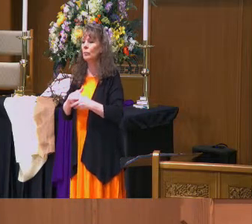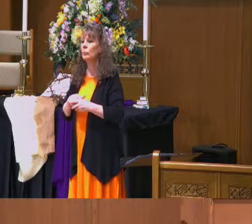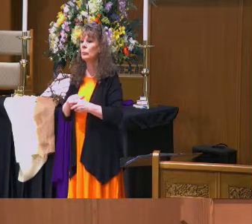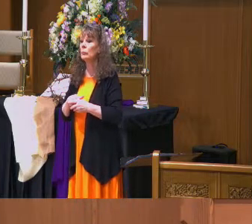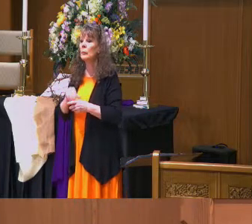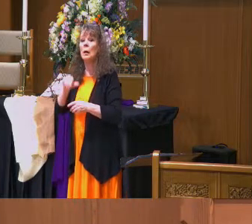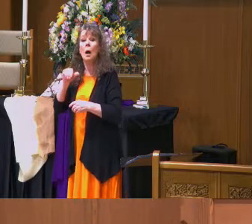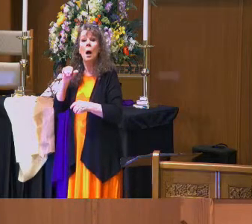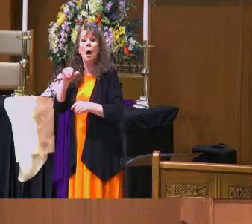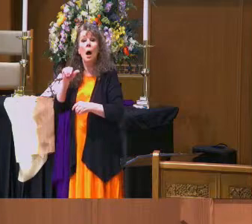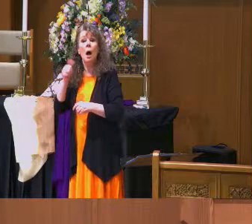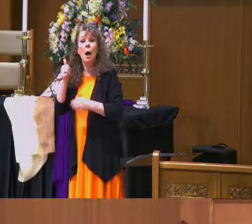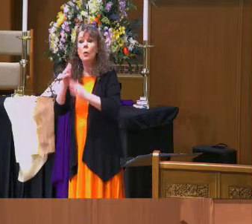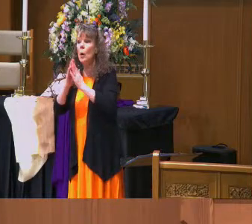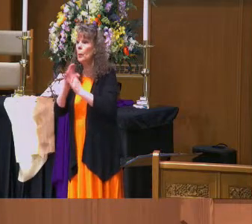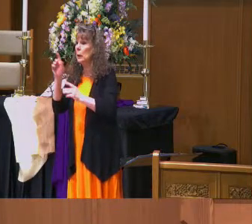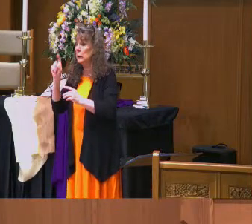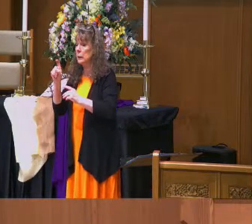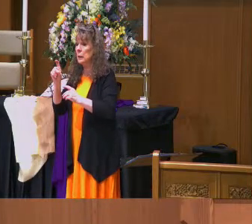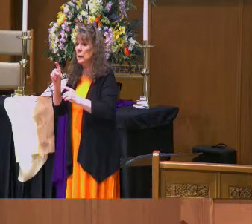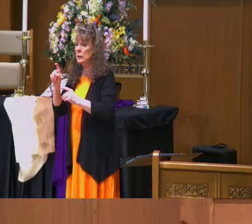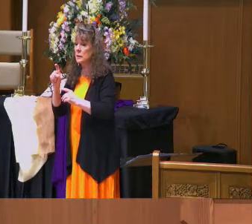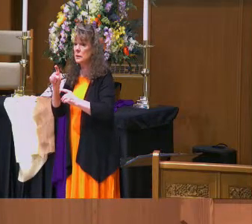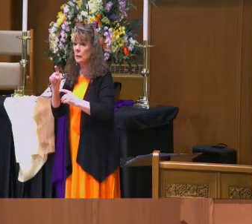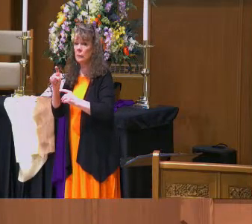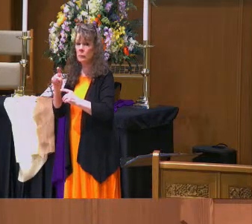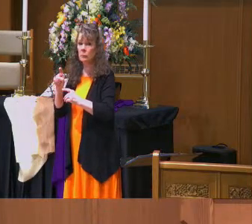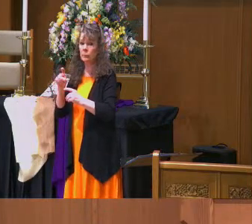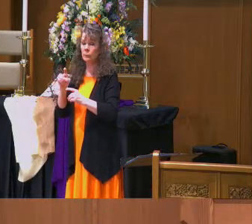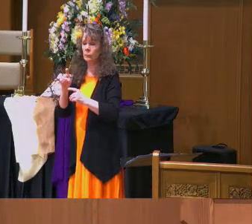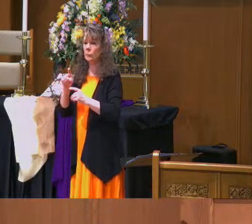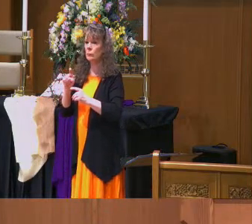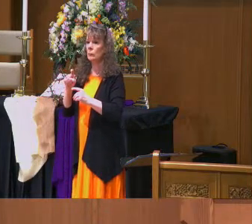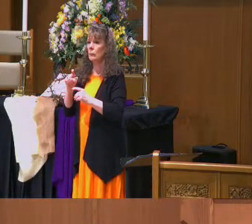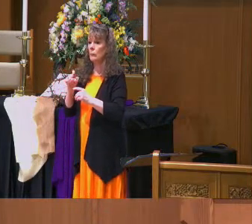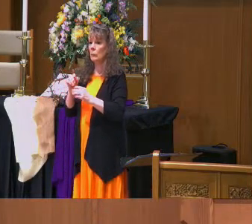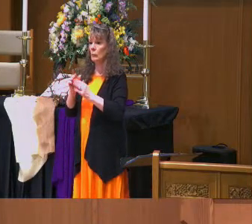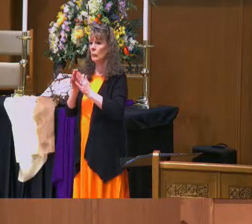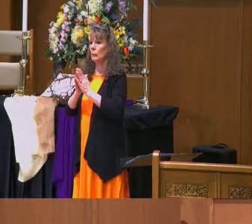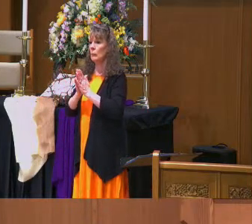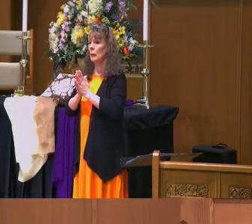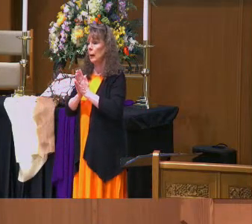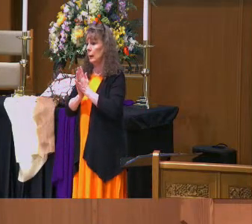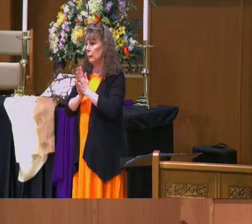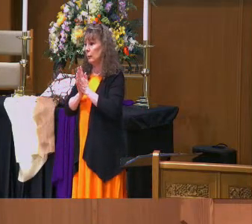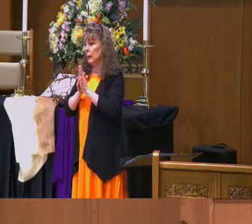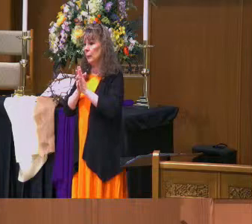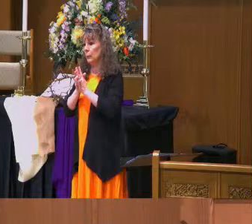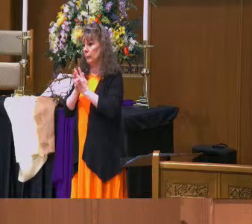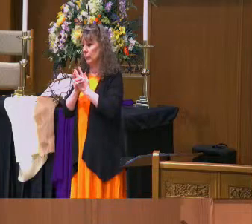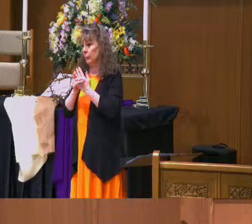there any other prayer requests we would like lifted up? Just shout out the name of the people.